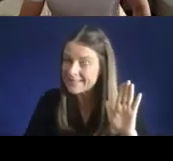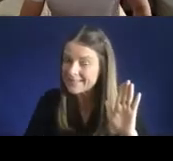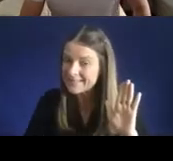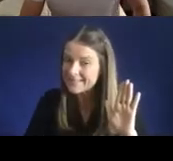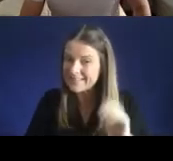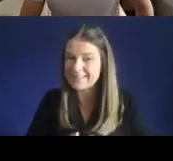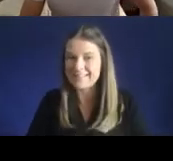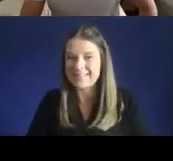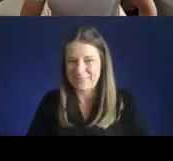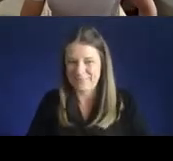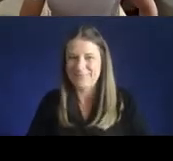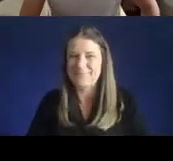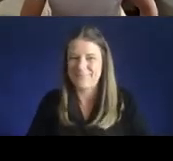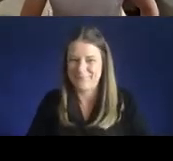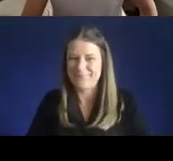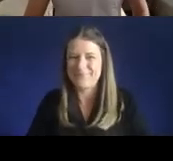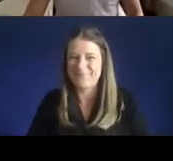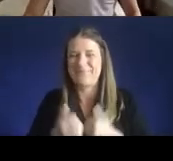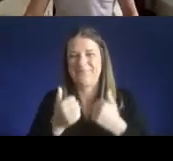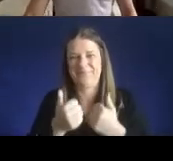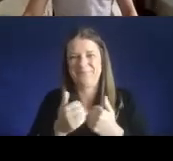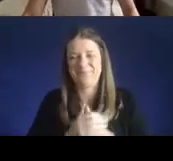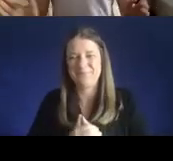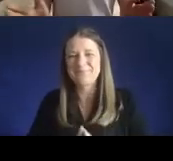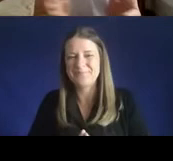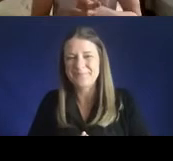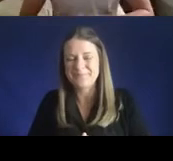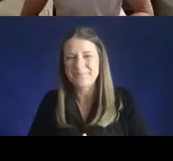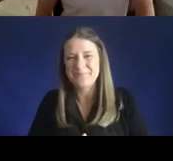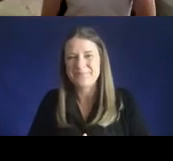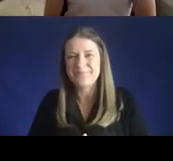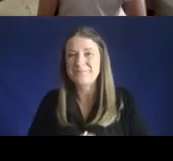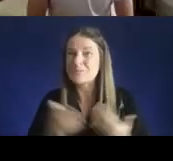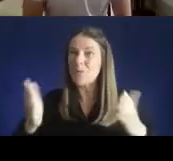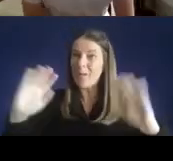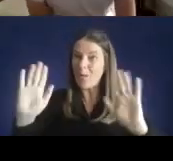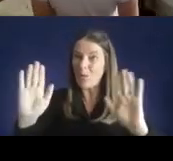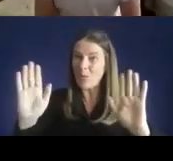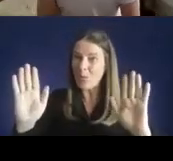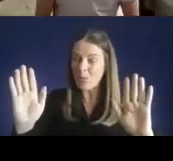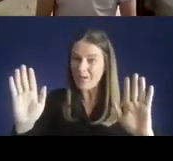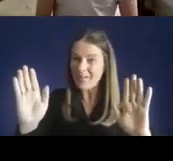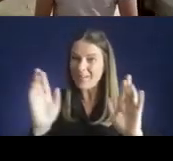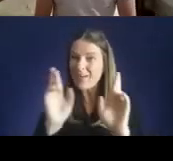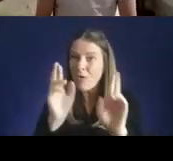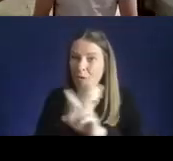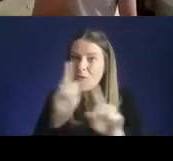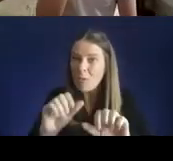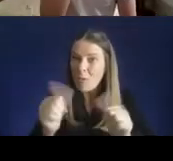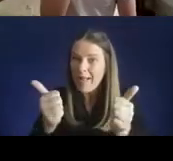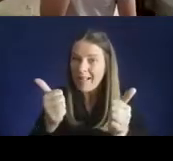There's something in the more. Yeah, okay, cool. So hello everybody. I hope you're well and